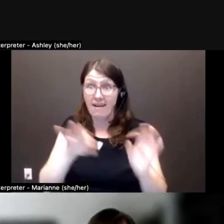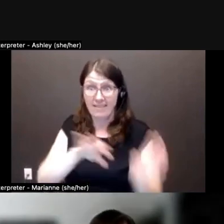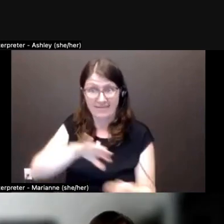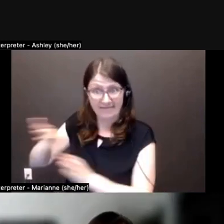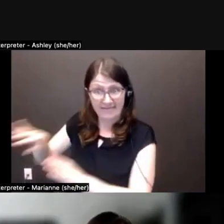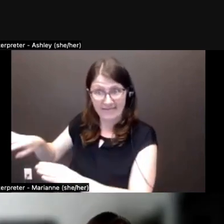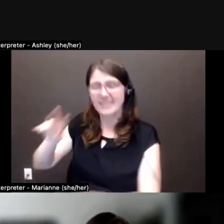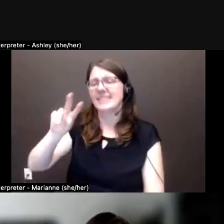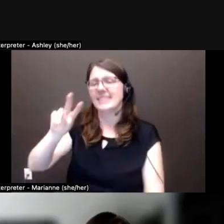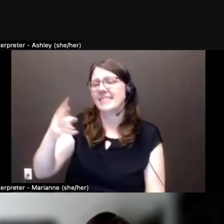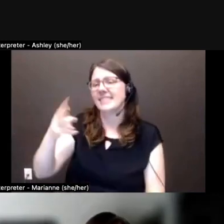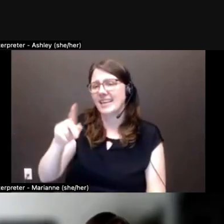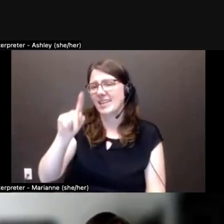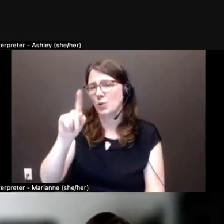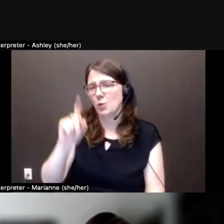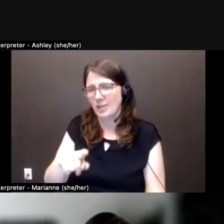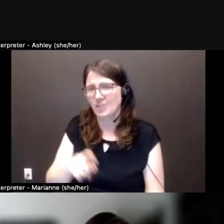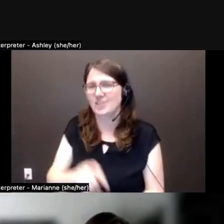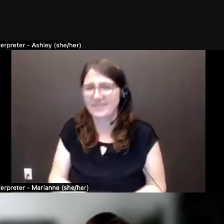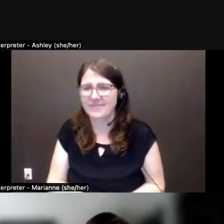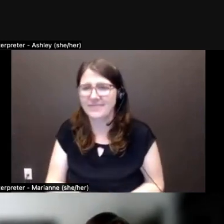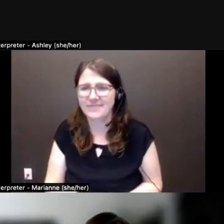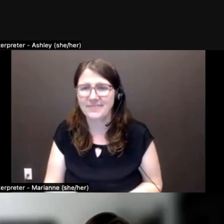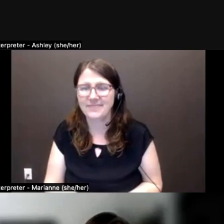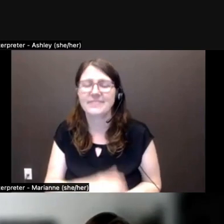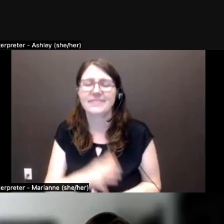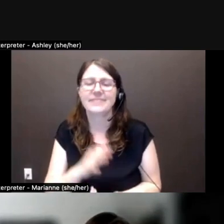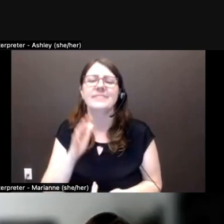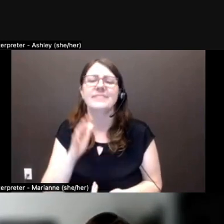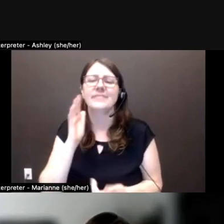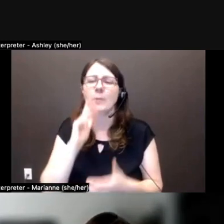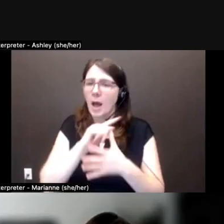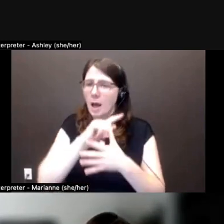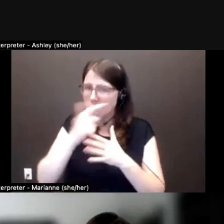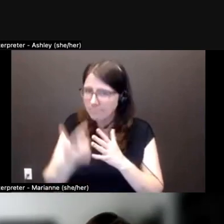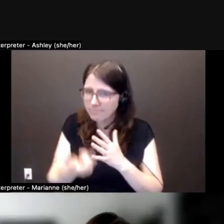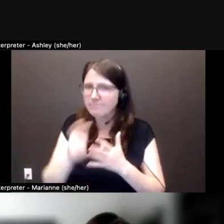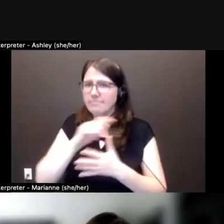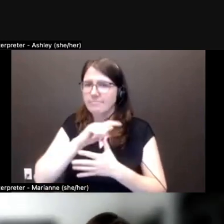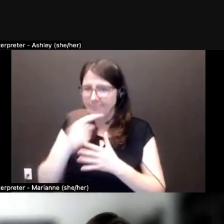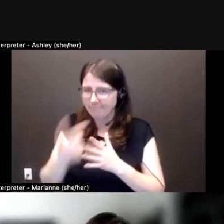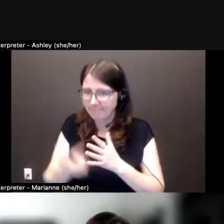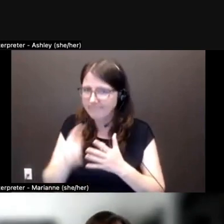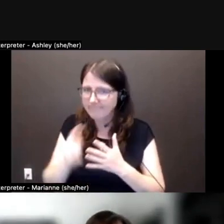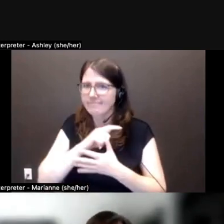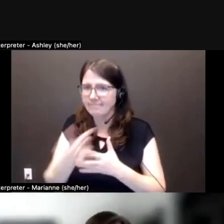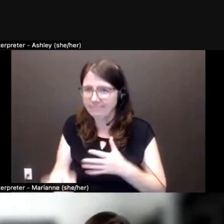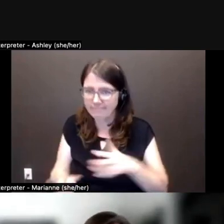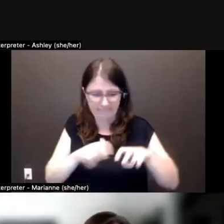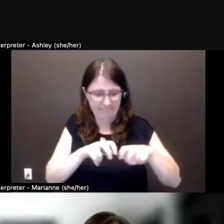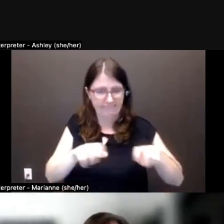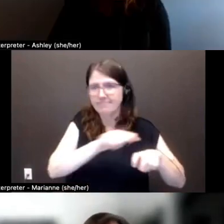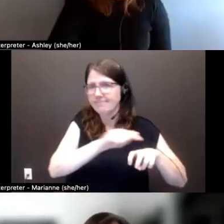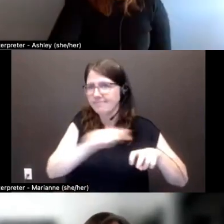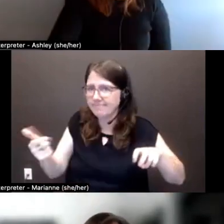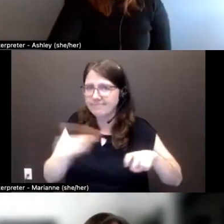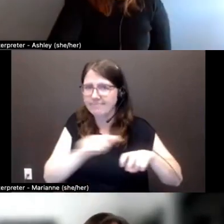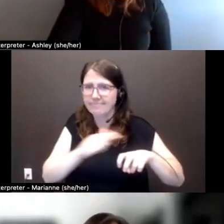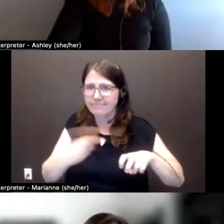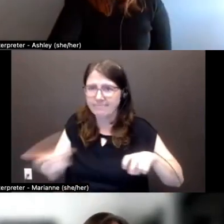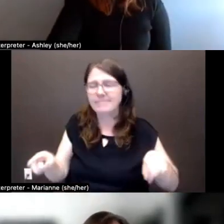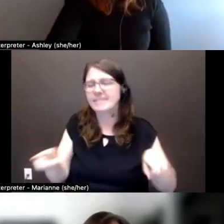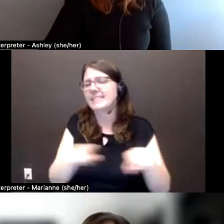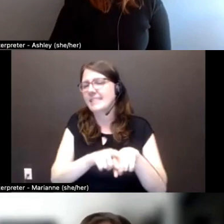question. So we're going to ask, we've asked our panelists to tell us about the main challenge they had